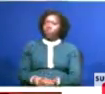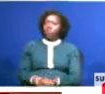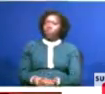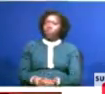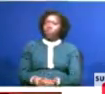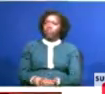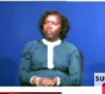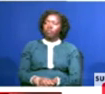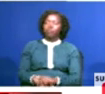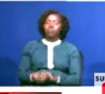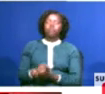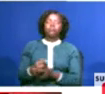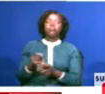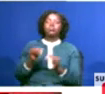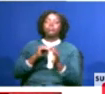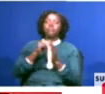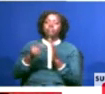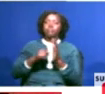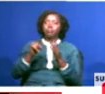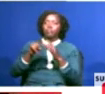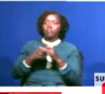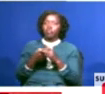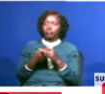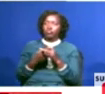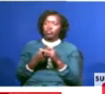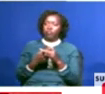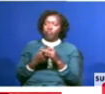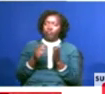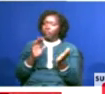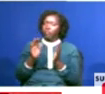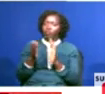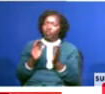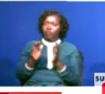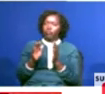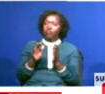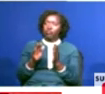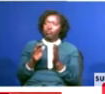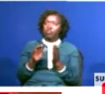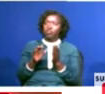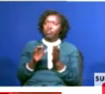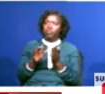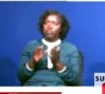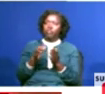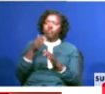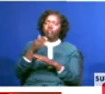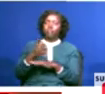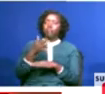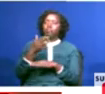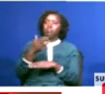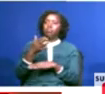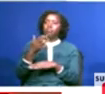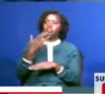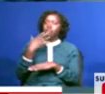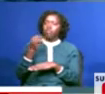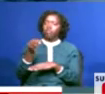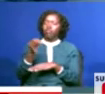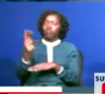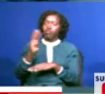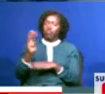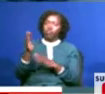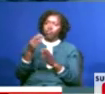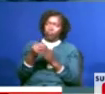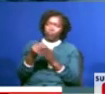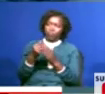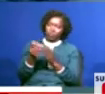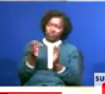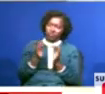Since our industry began, it is estimated that our industry has lent out over 500 billion shillings.